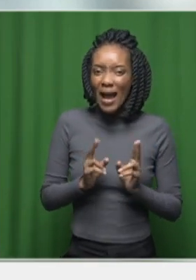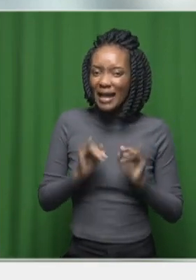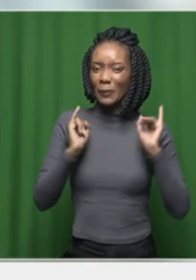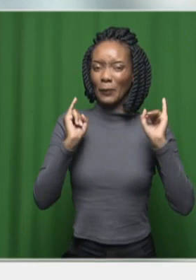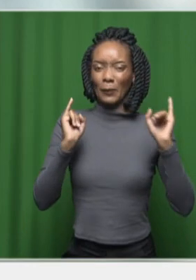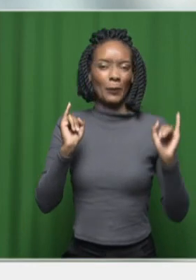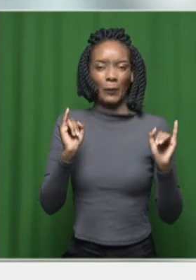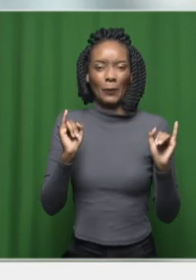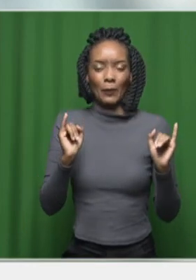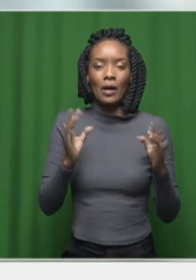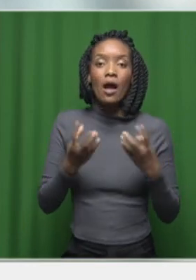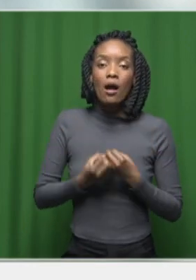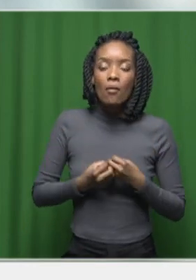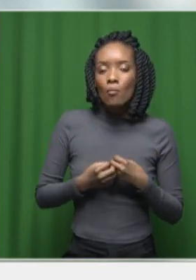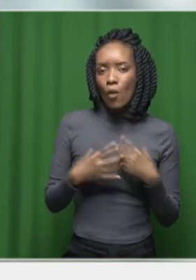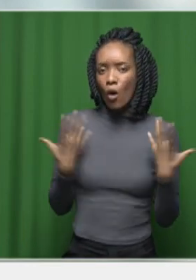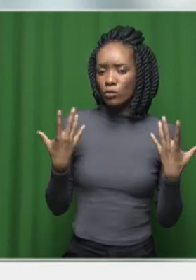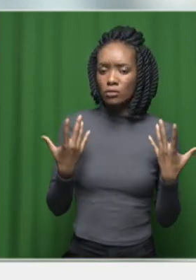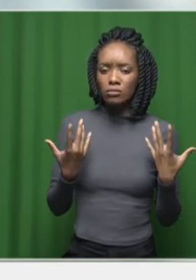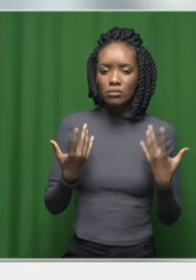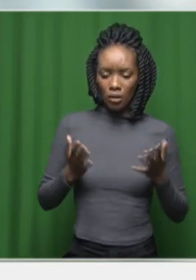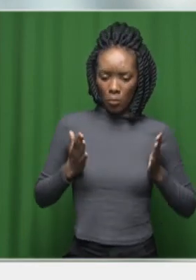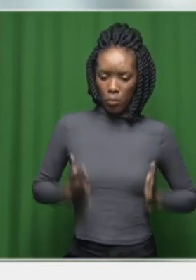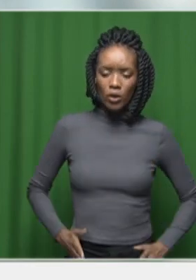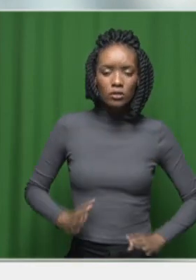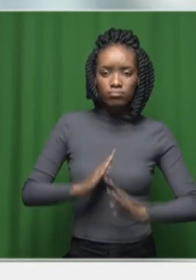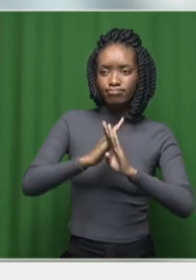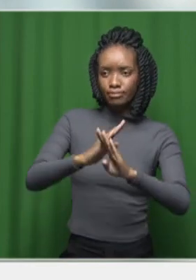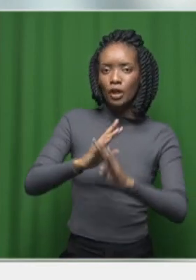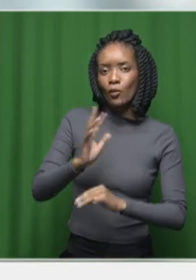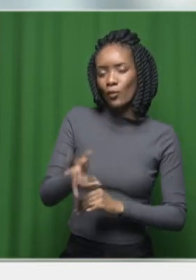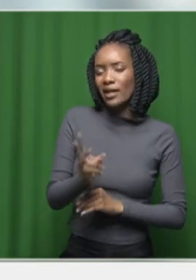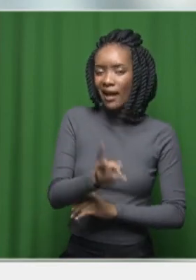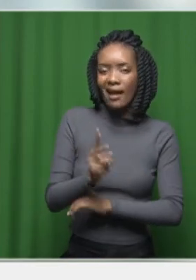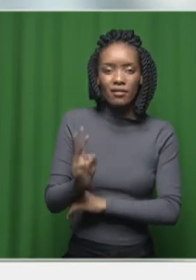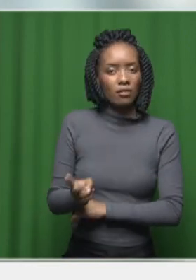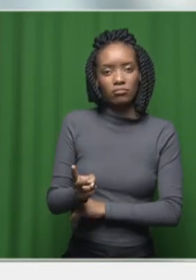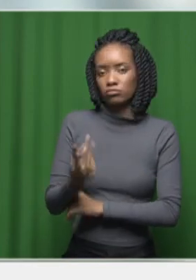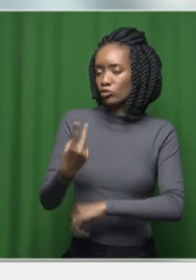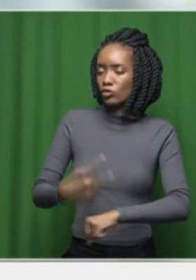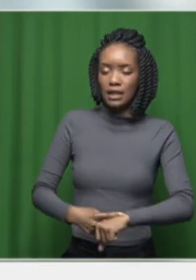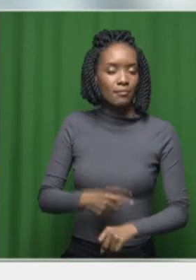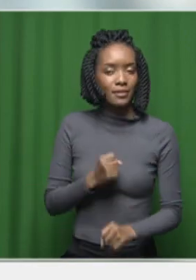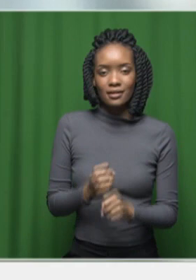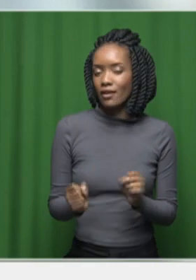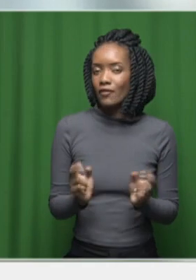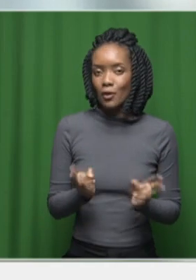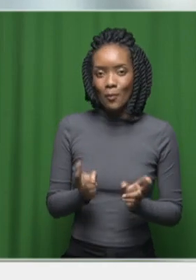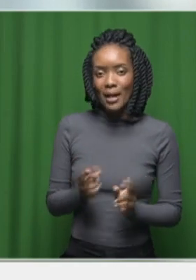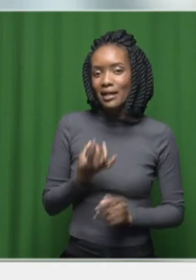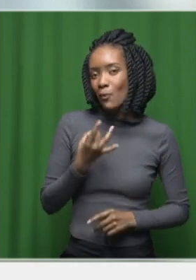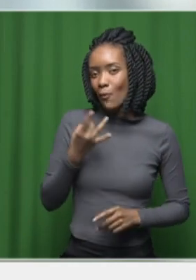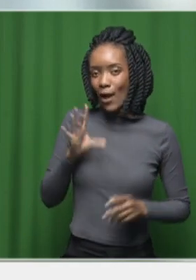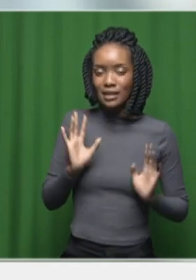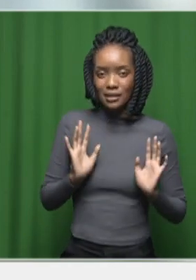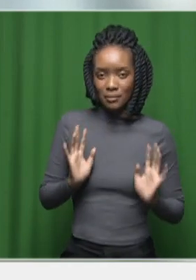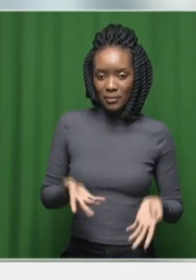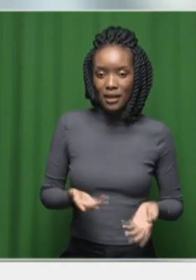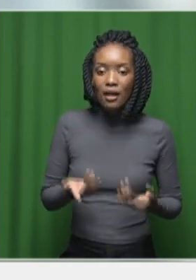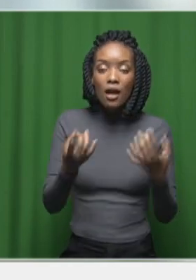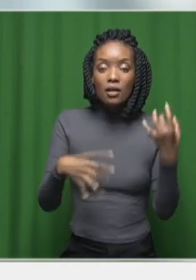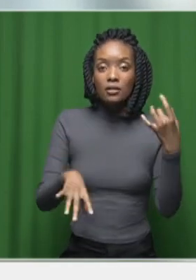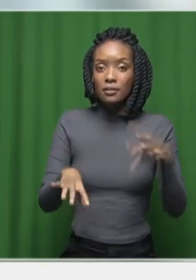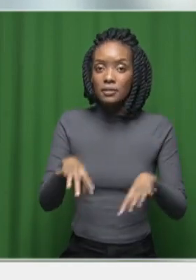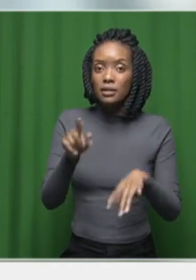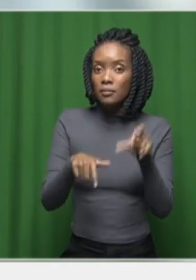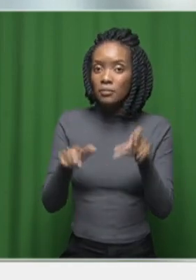lifelong immunity, and so there's no real reason to suspect that a reinfection with mumps Sometimes in people that